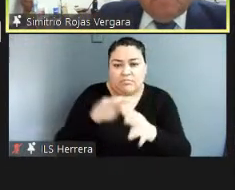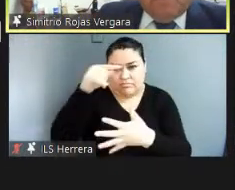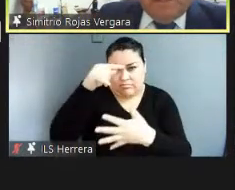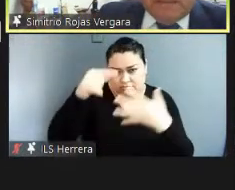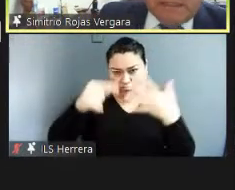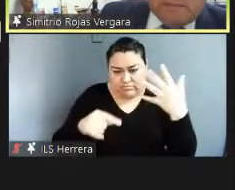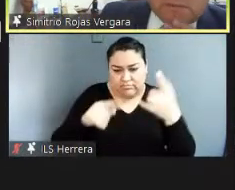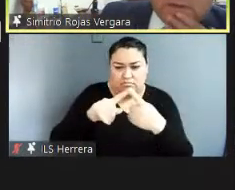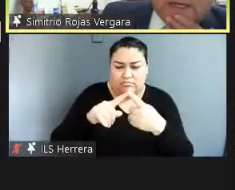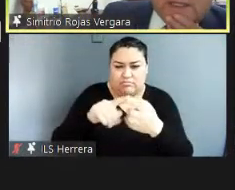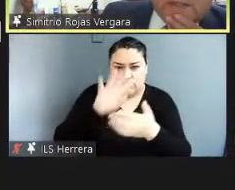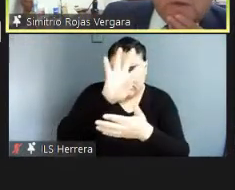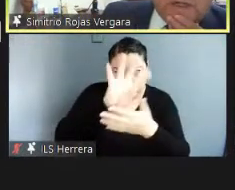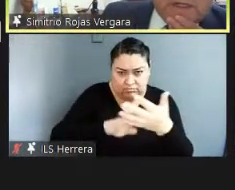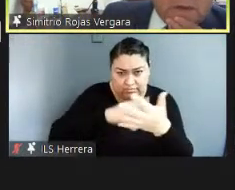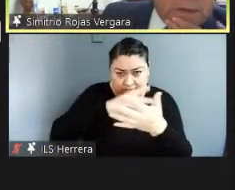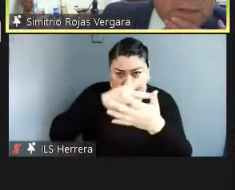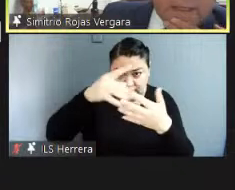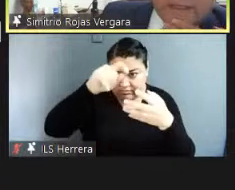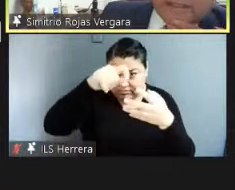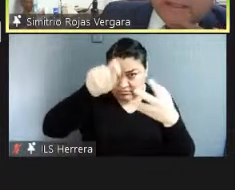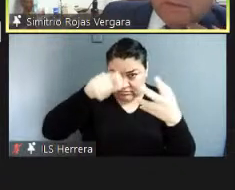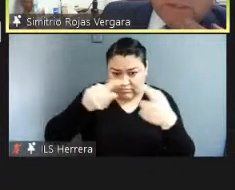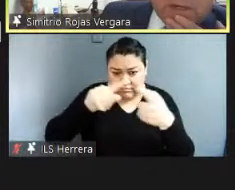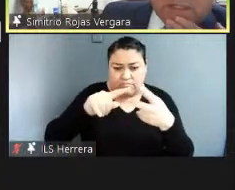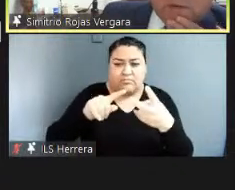competency assessment with the